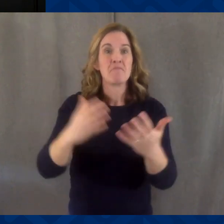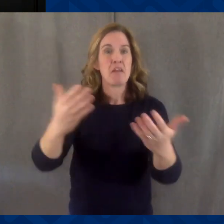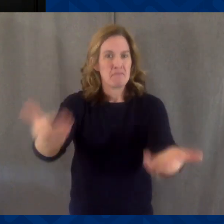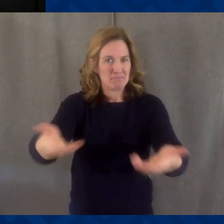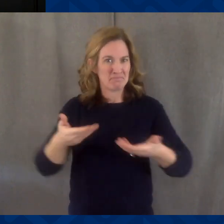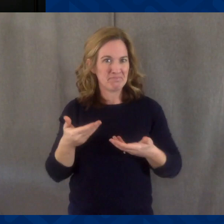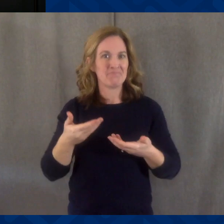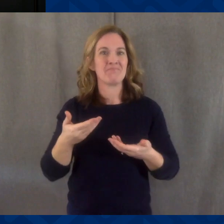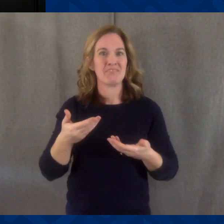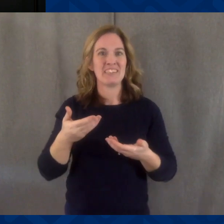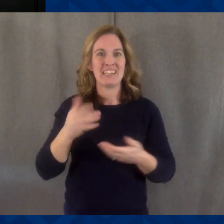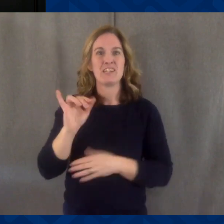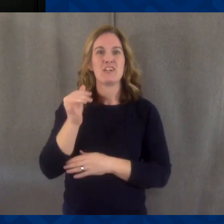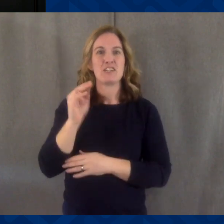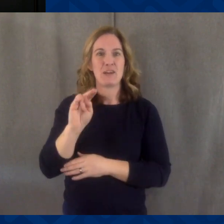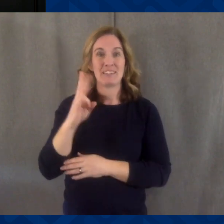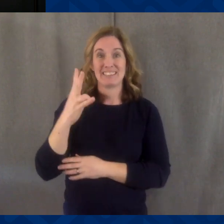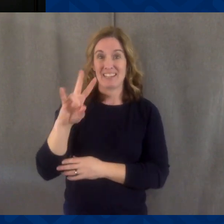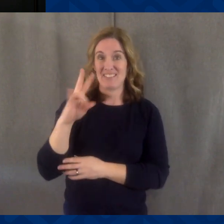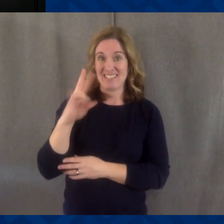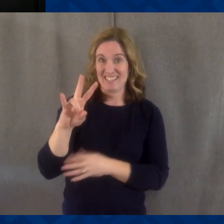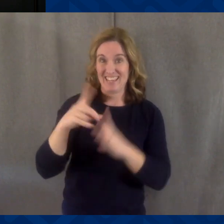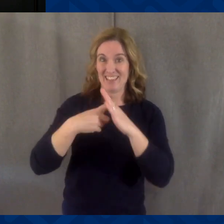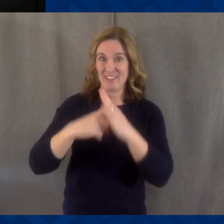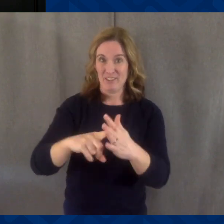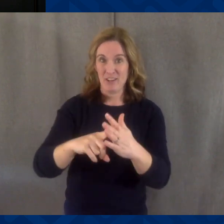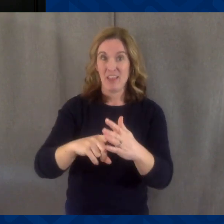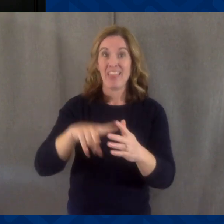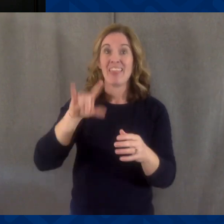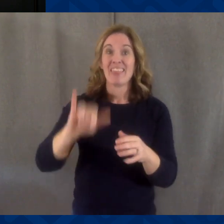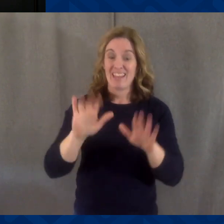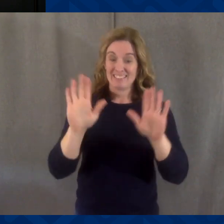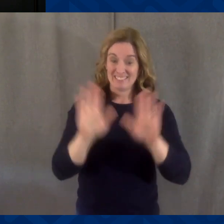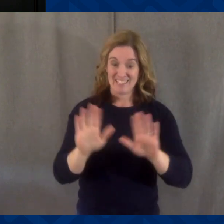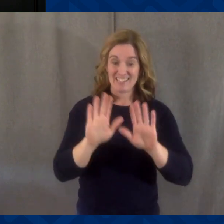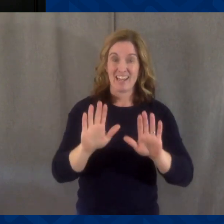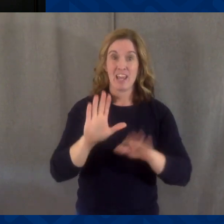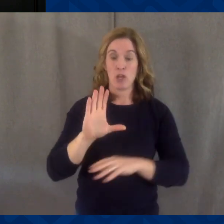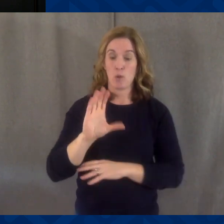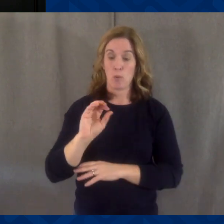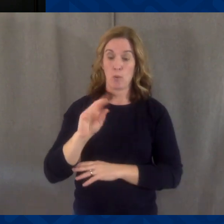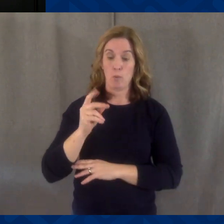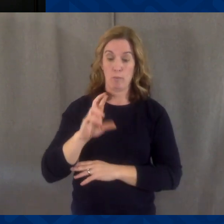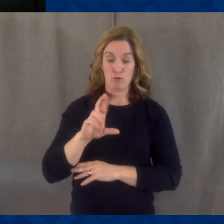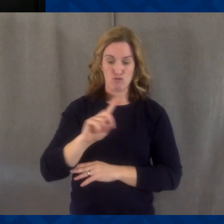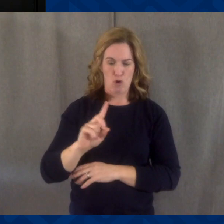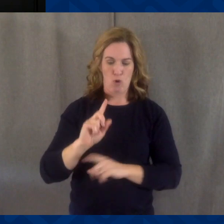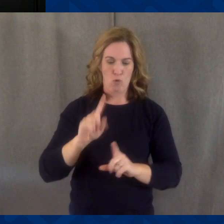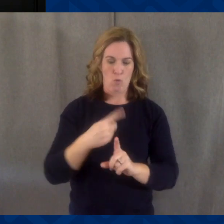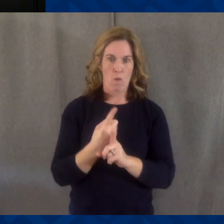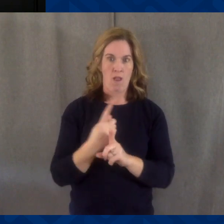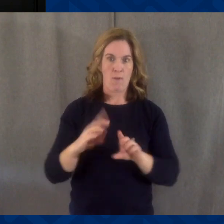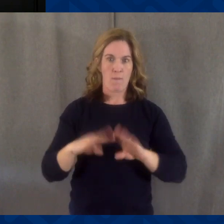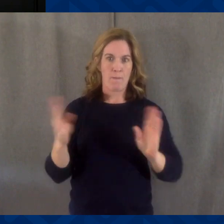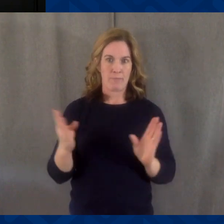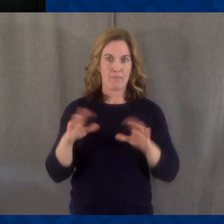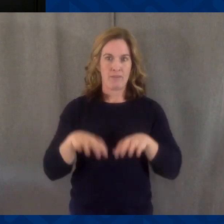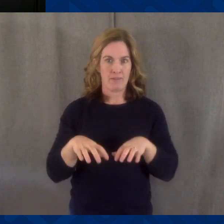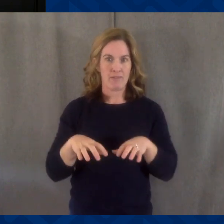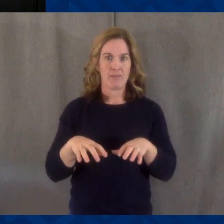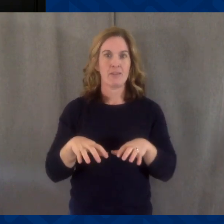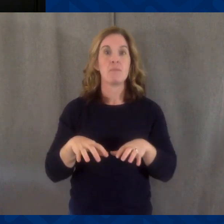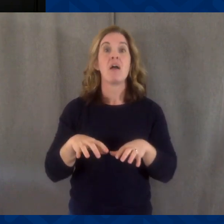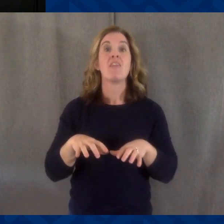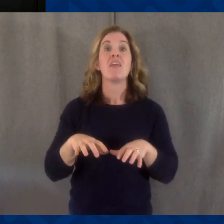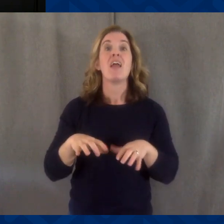starting Sunday, January 17th. Now, for that Sunday, only our Cooper Road campus will be open, but the following Sunday, January